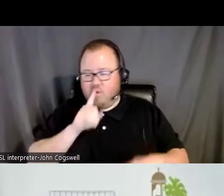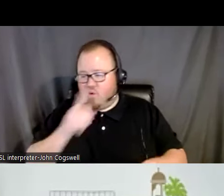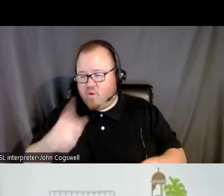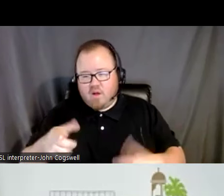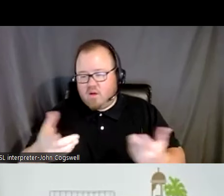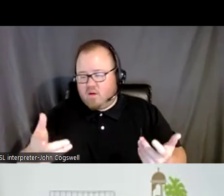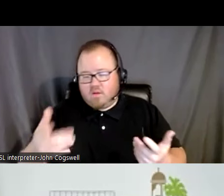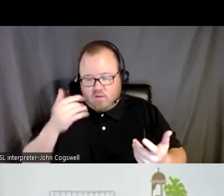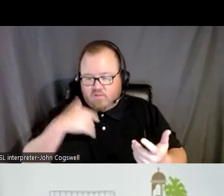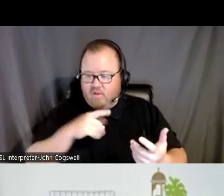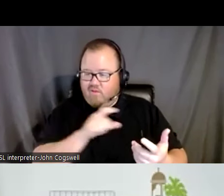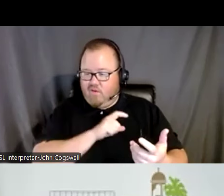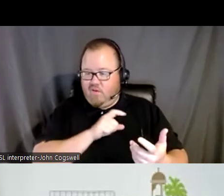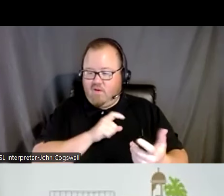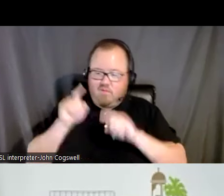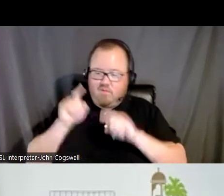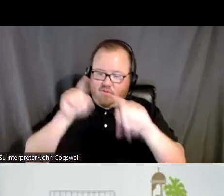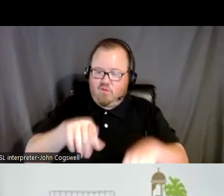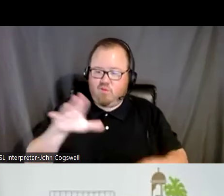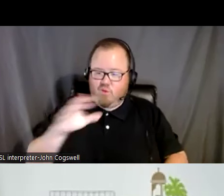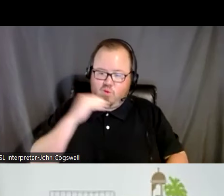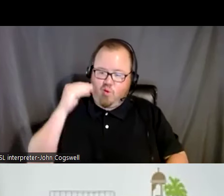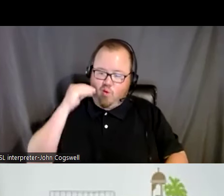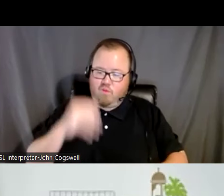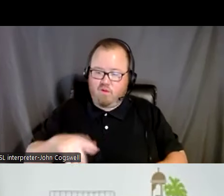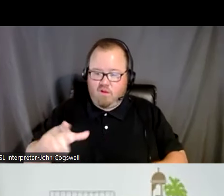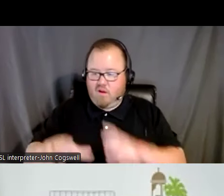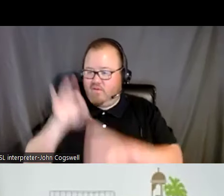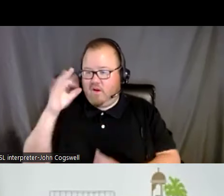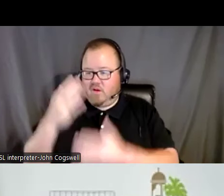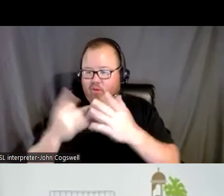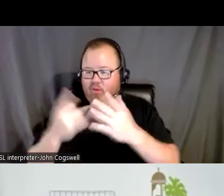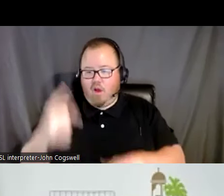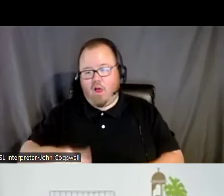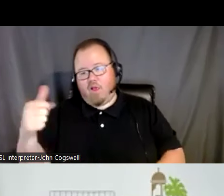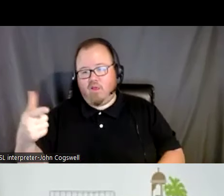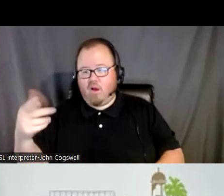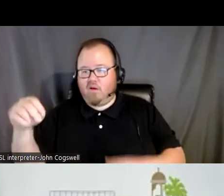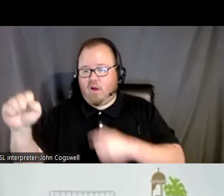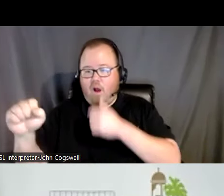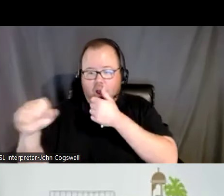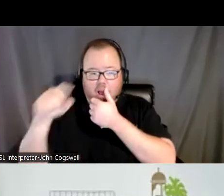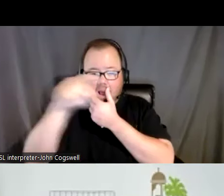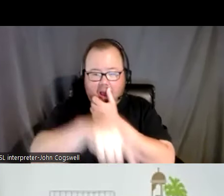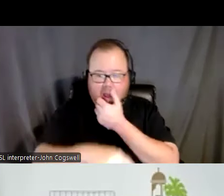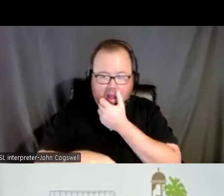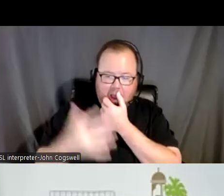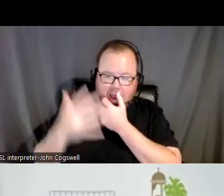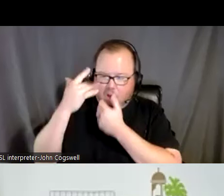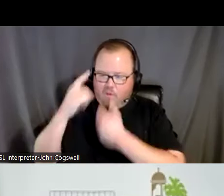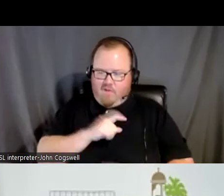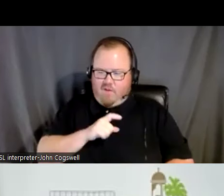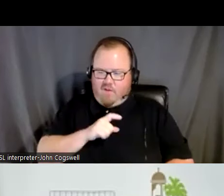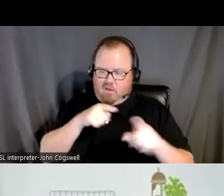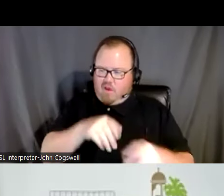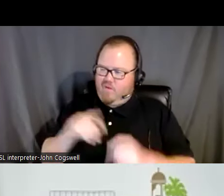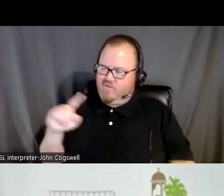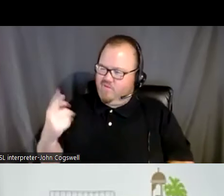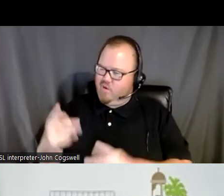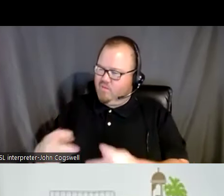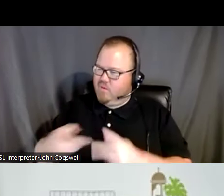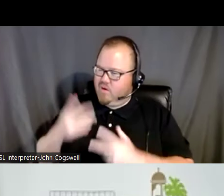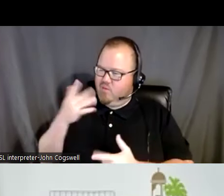you have law enforcement coming to your house in general and they find somebody else's guns in your home, why is law enforcement there in the first place? You're probably